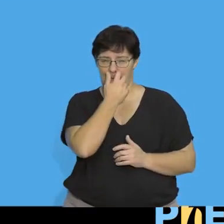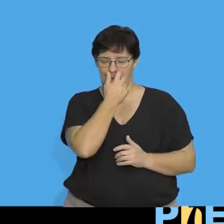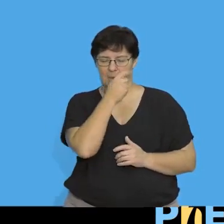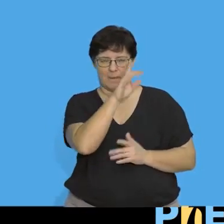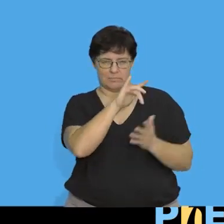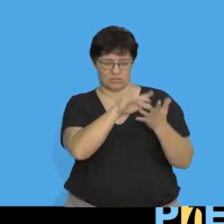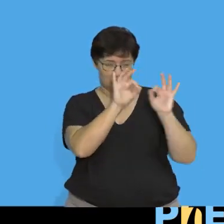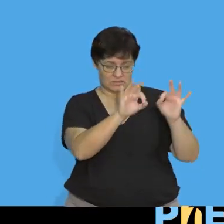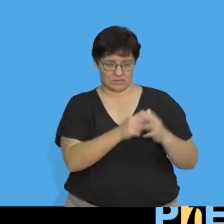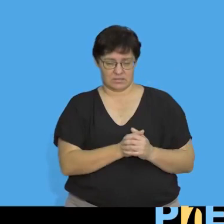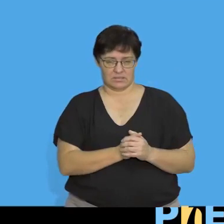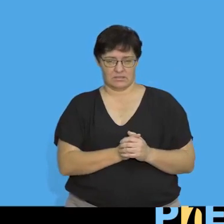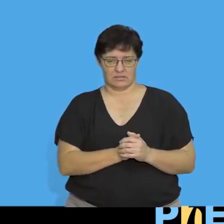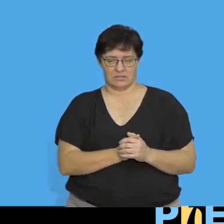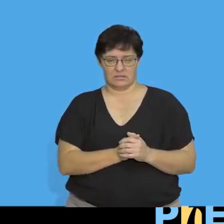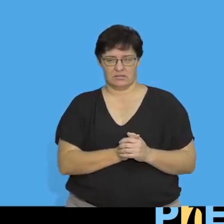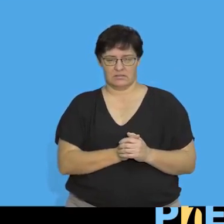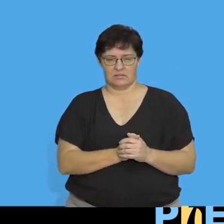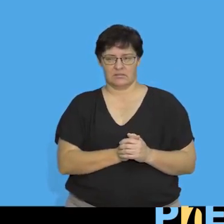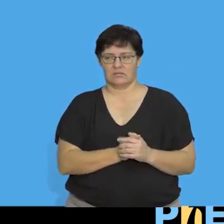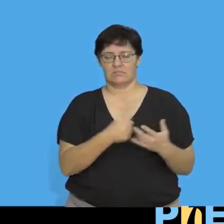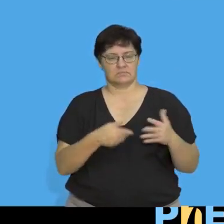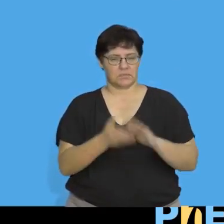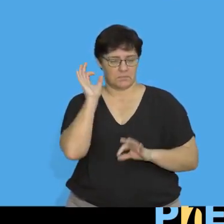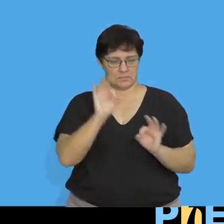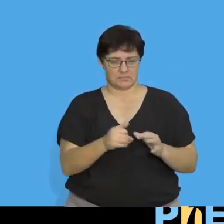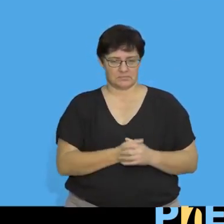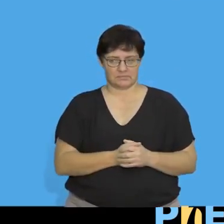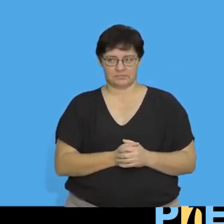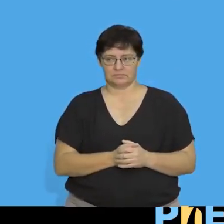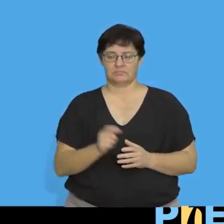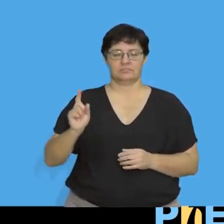position, and we're all good to go.